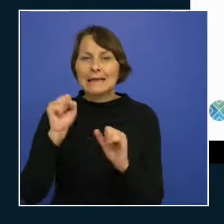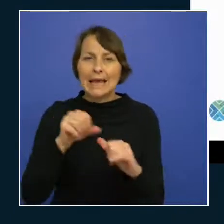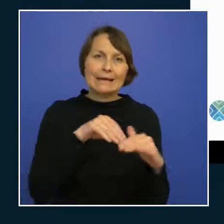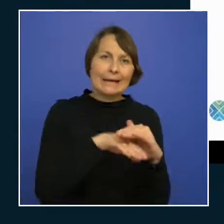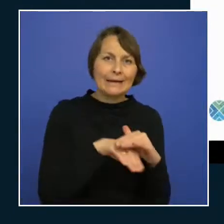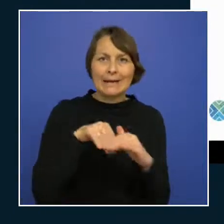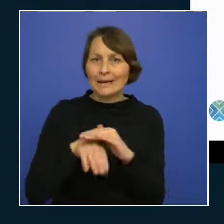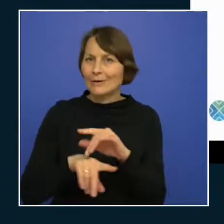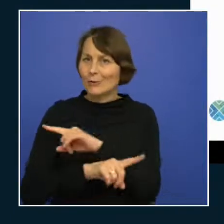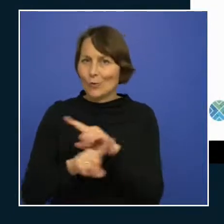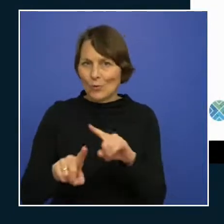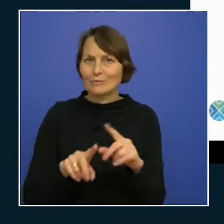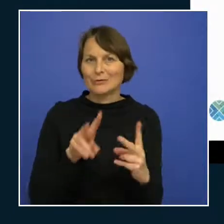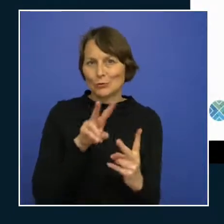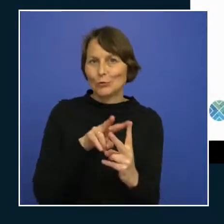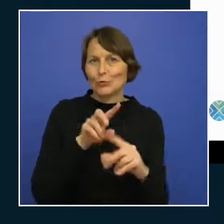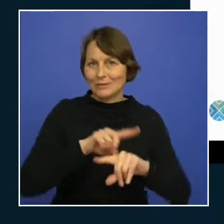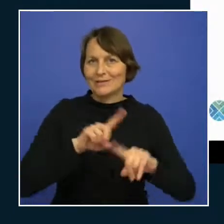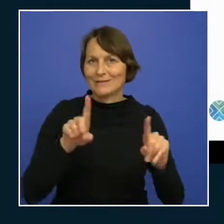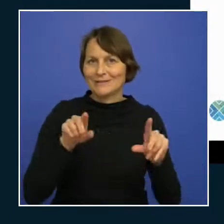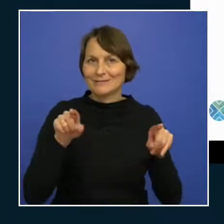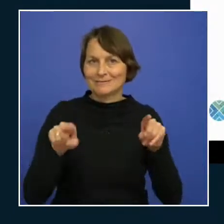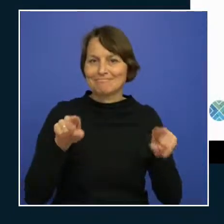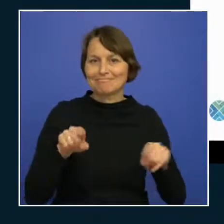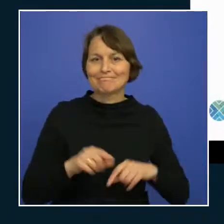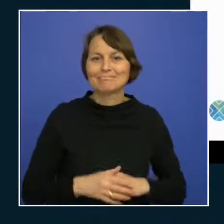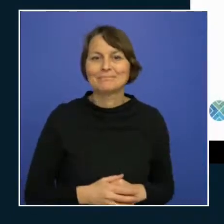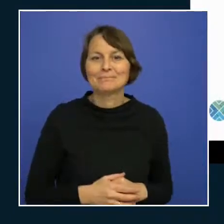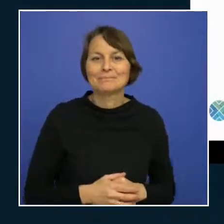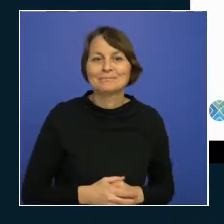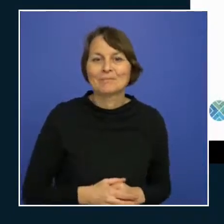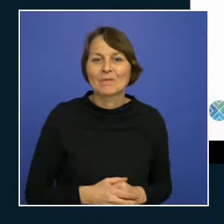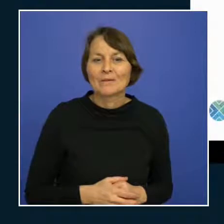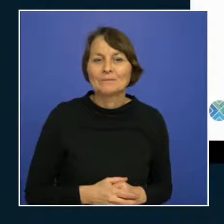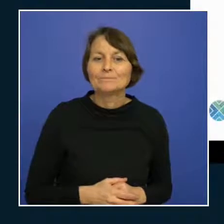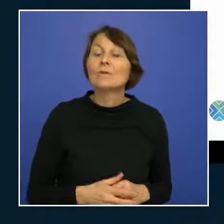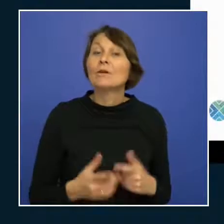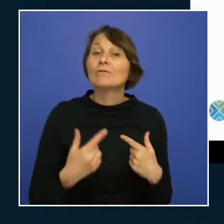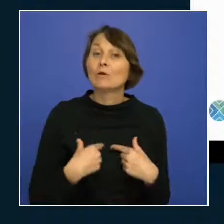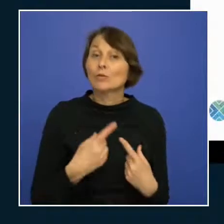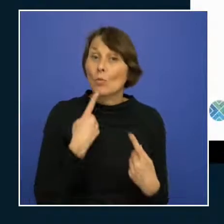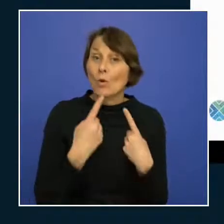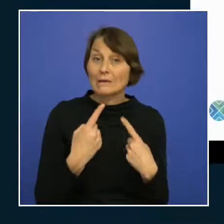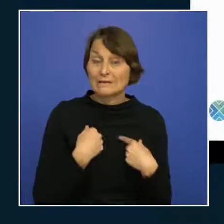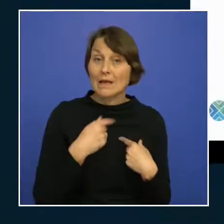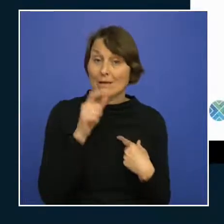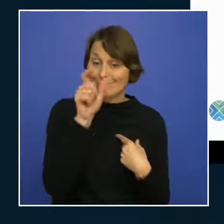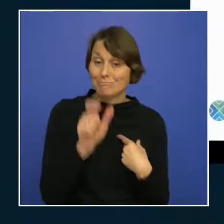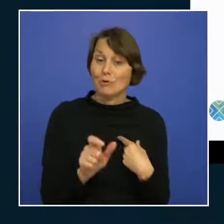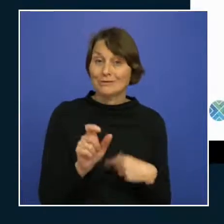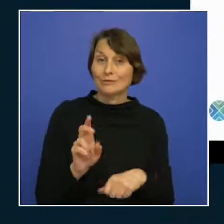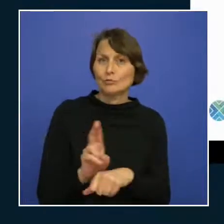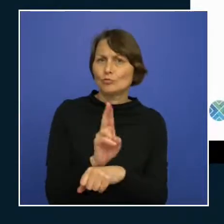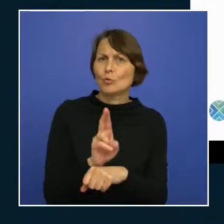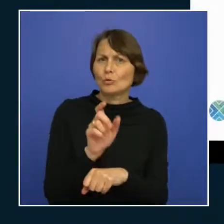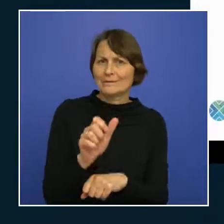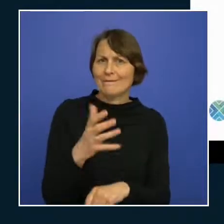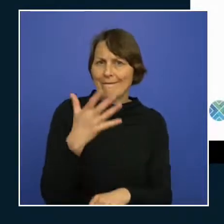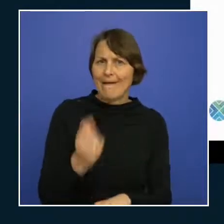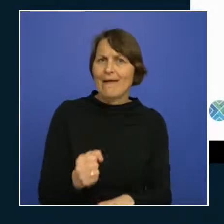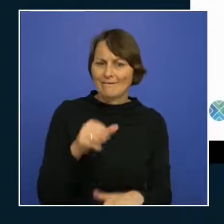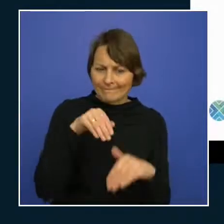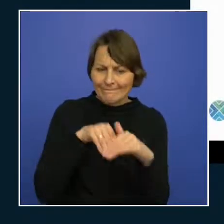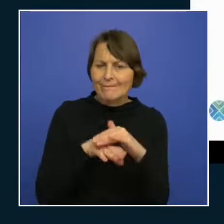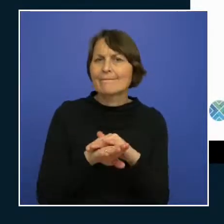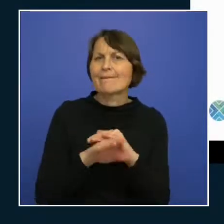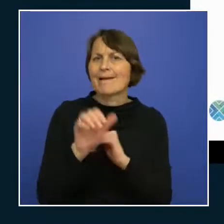do. And the first one I want to talk about is a user account. And obviously these enable